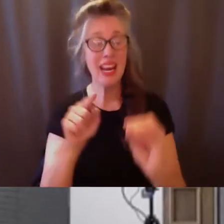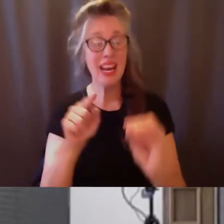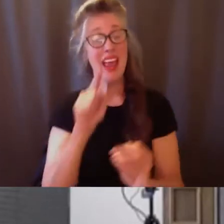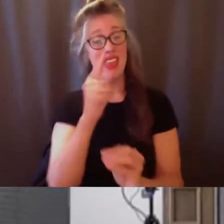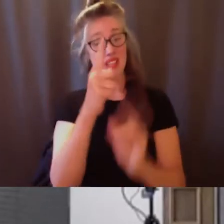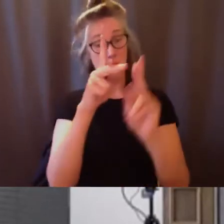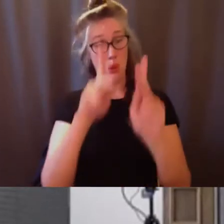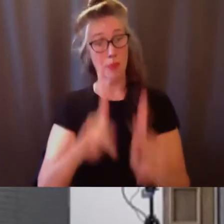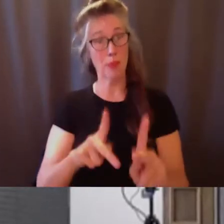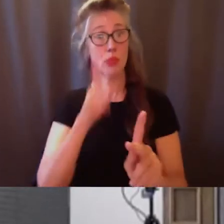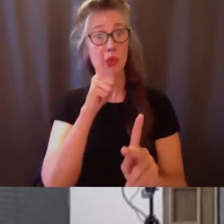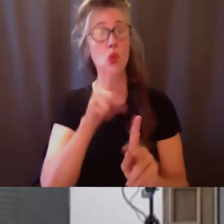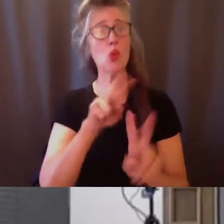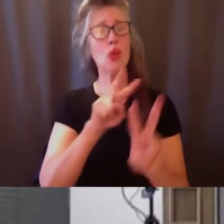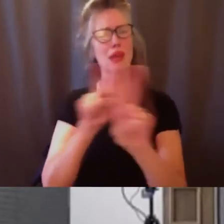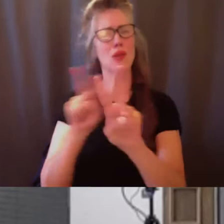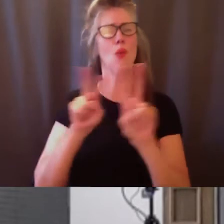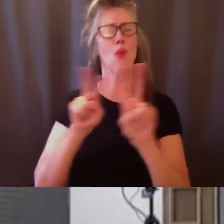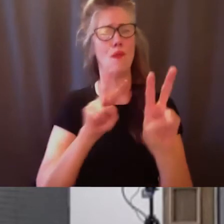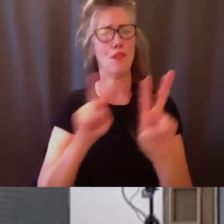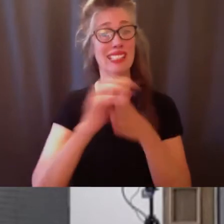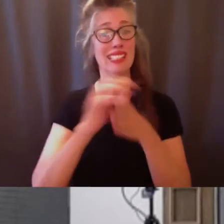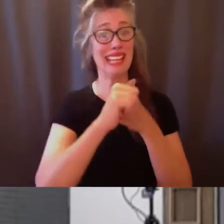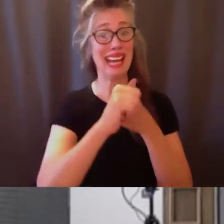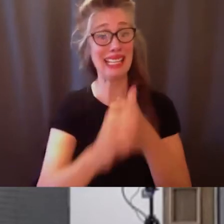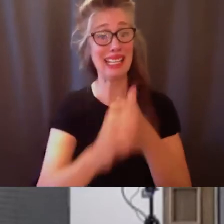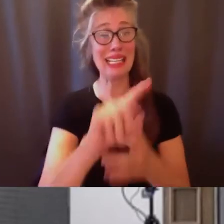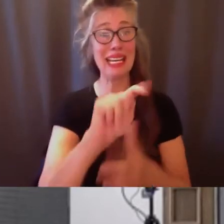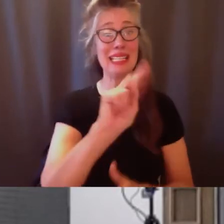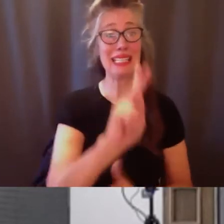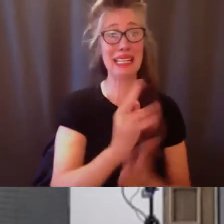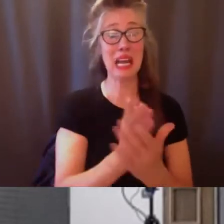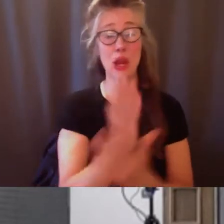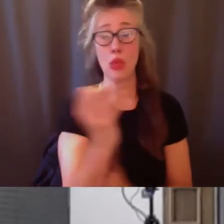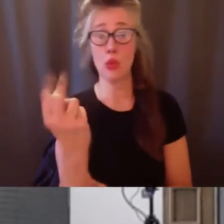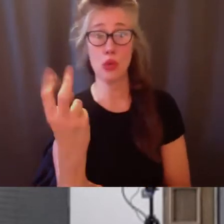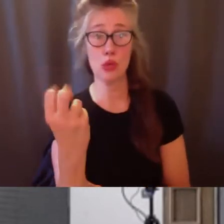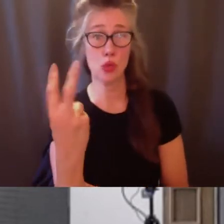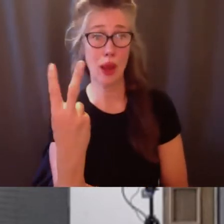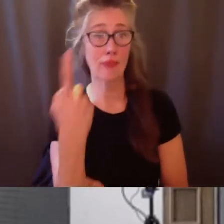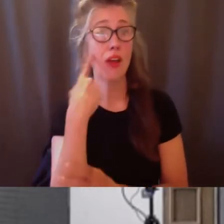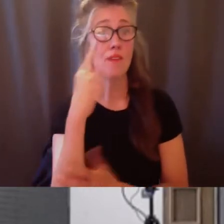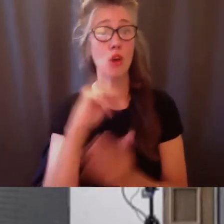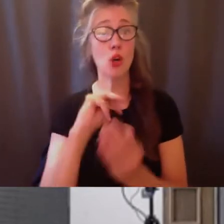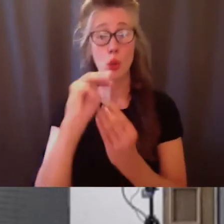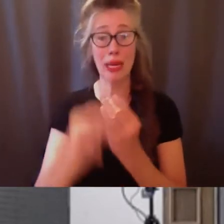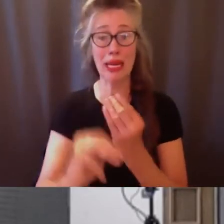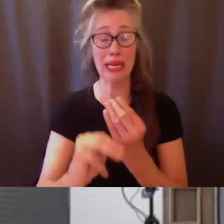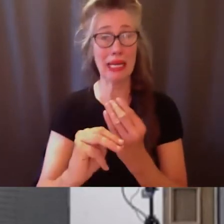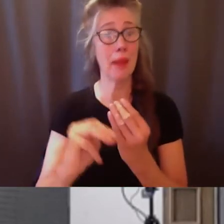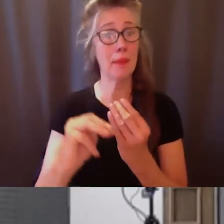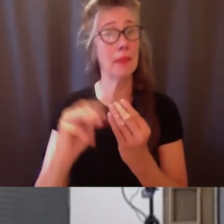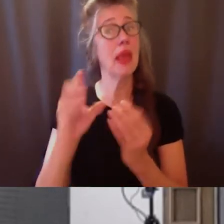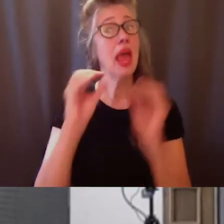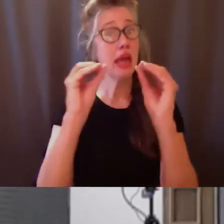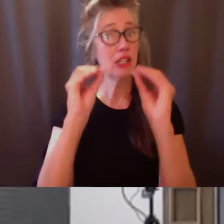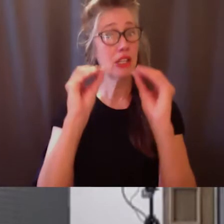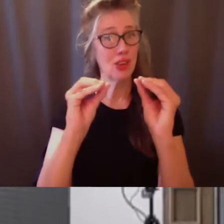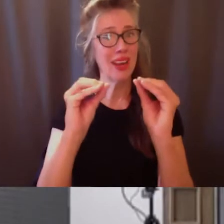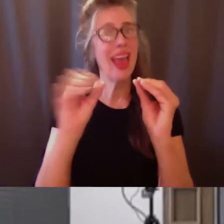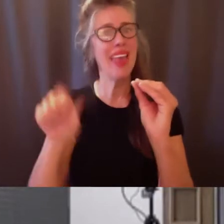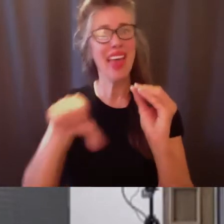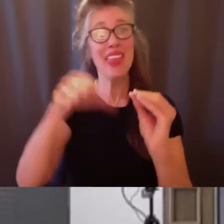12 span in the area of curriculum instruction. What that leaves us with are these other items in those two current